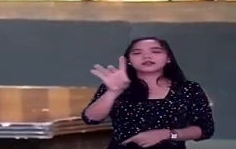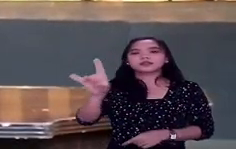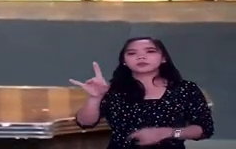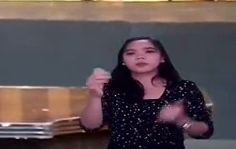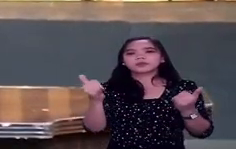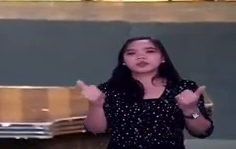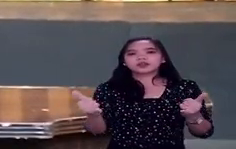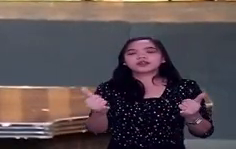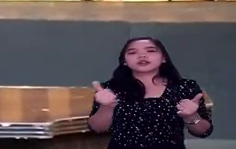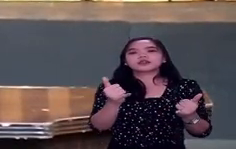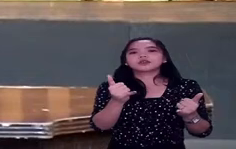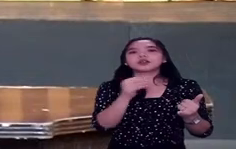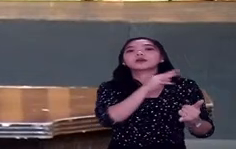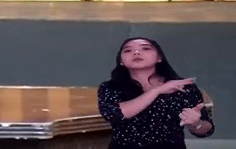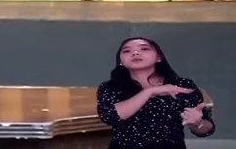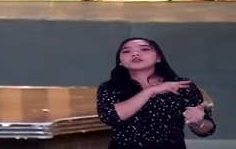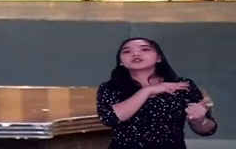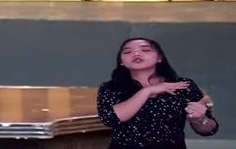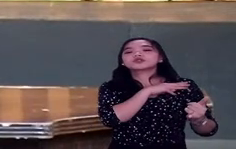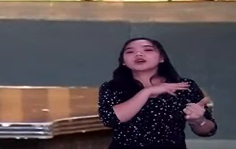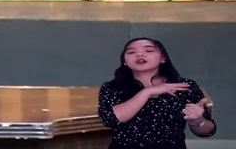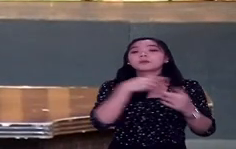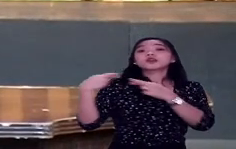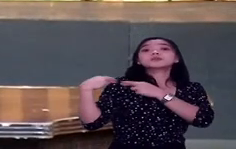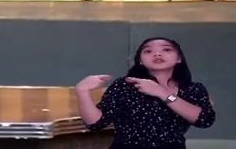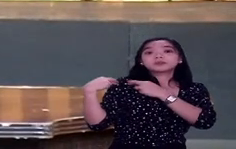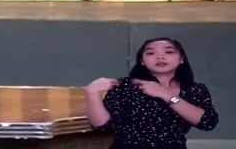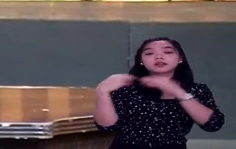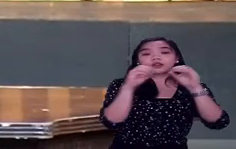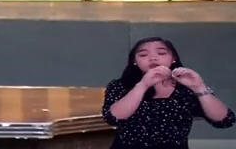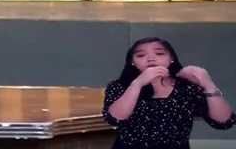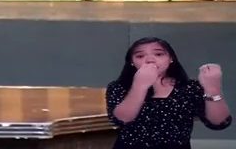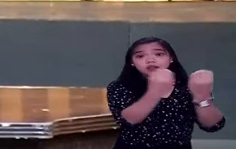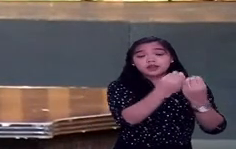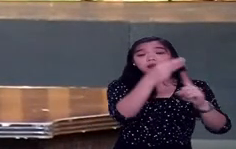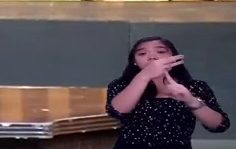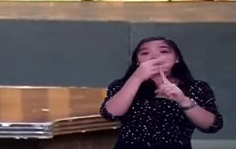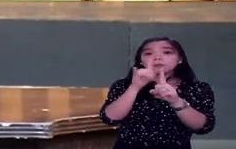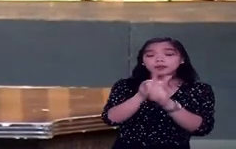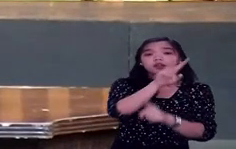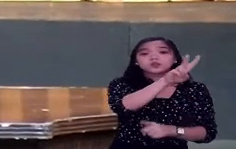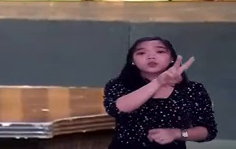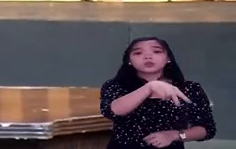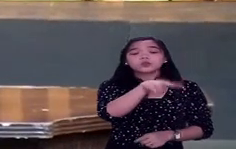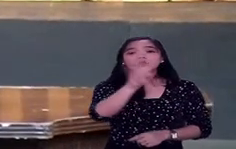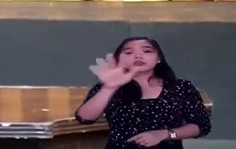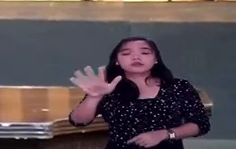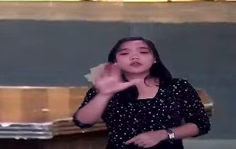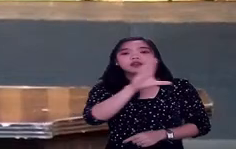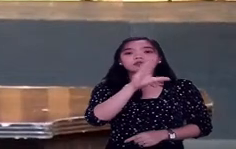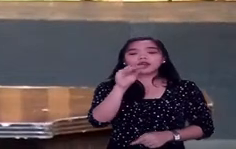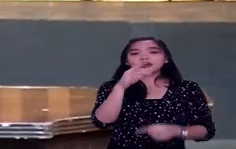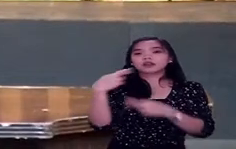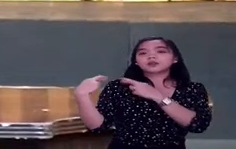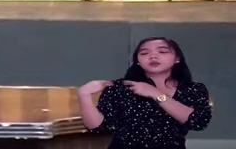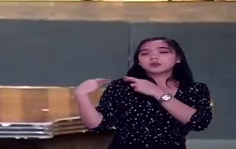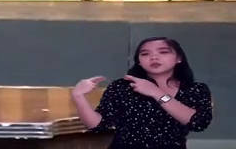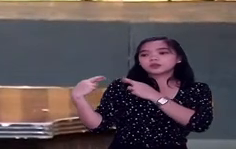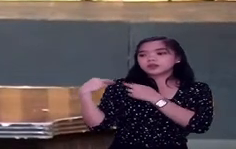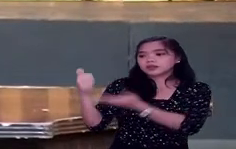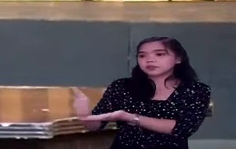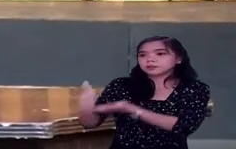was appointed Missions Director in May of 2005. His responsibilities include working with